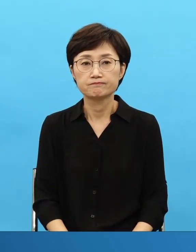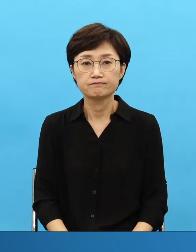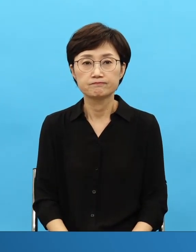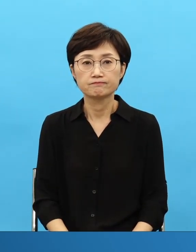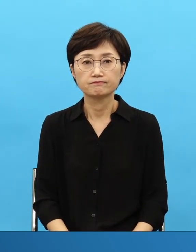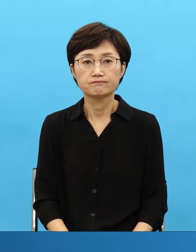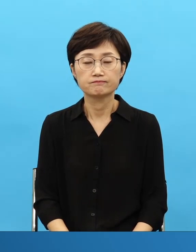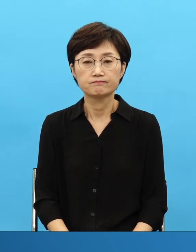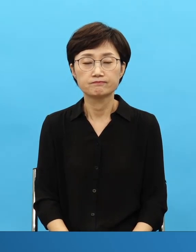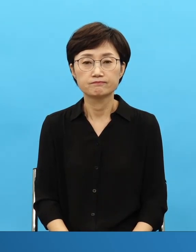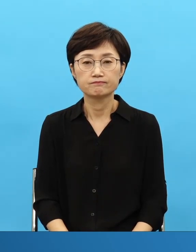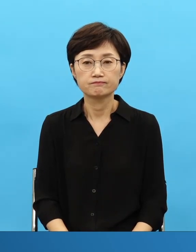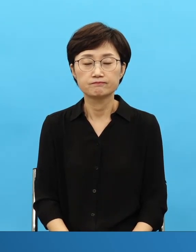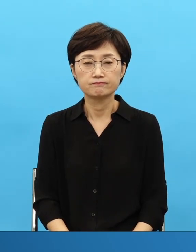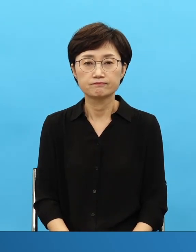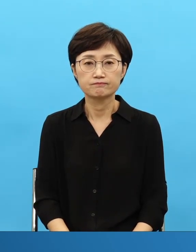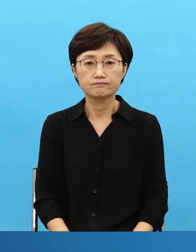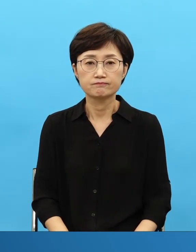Sow.